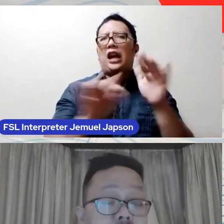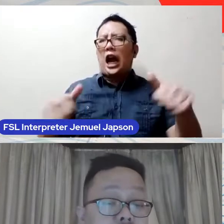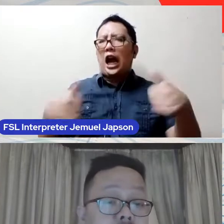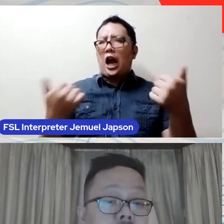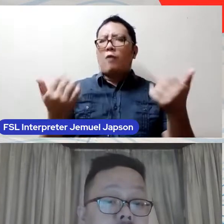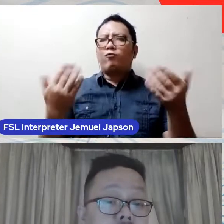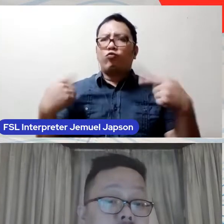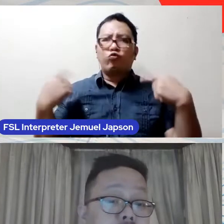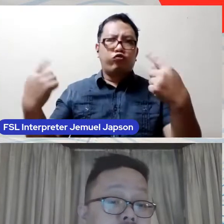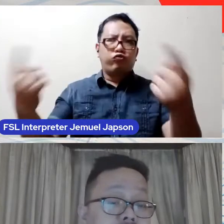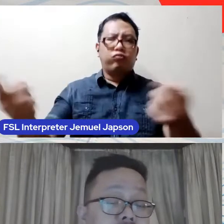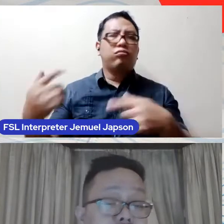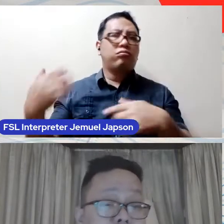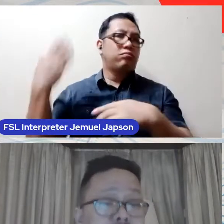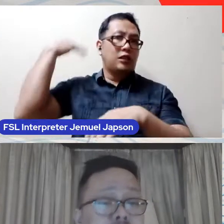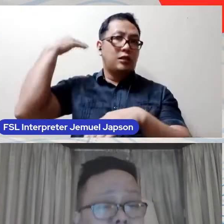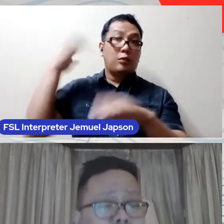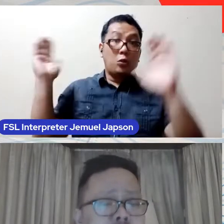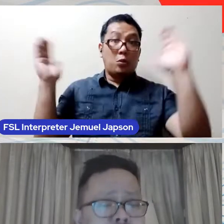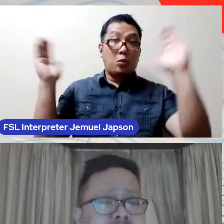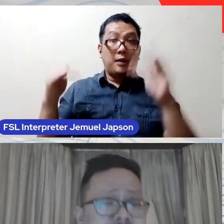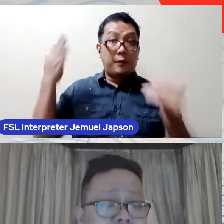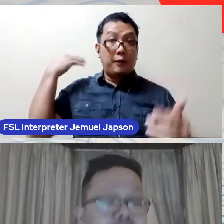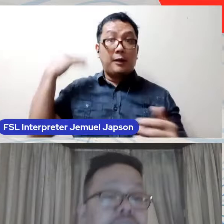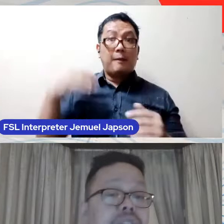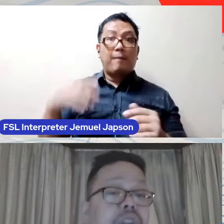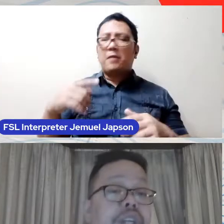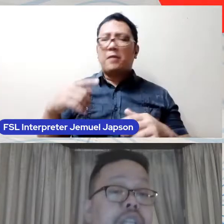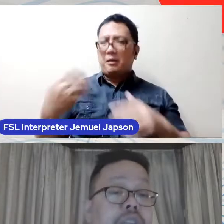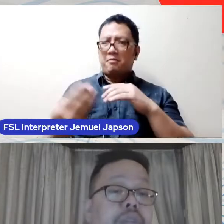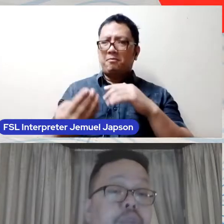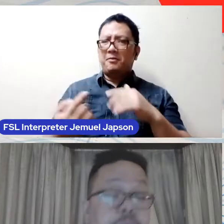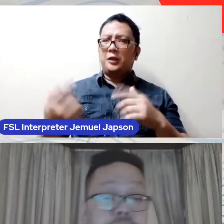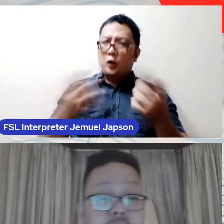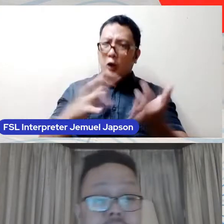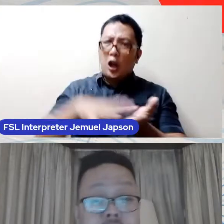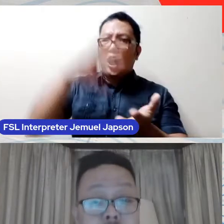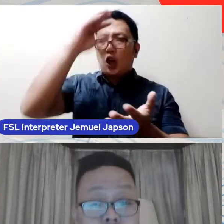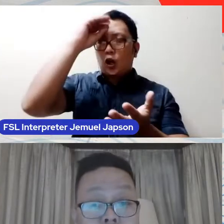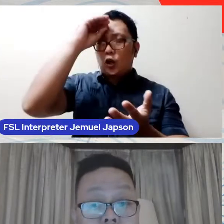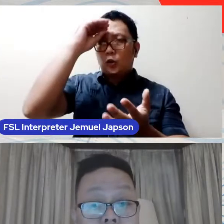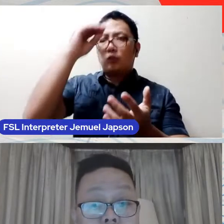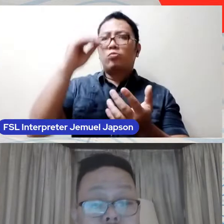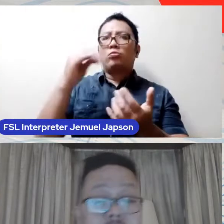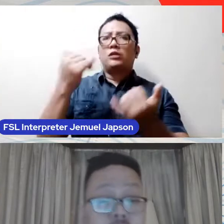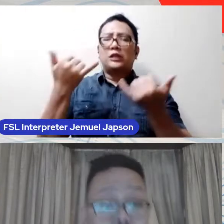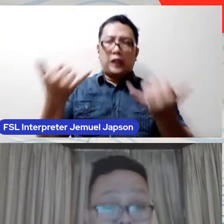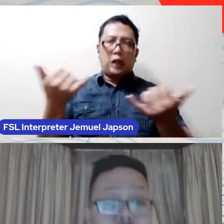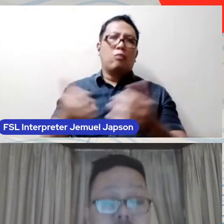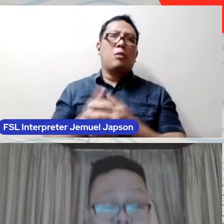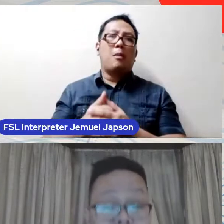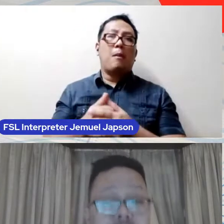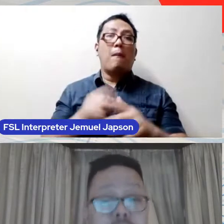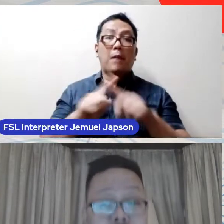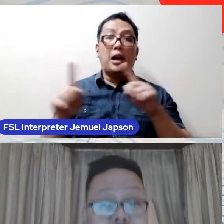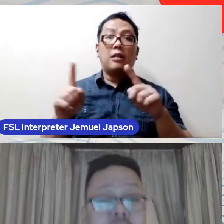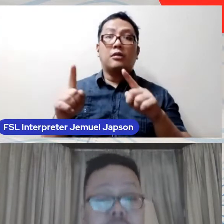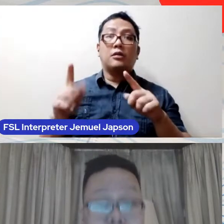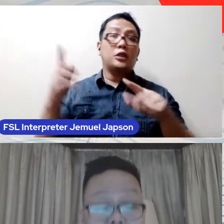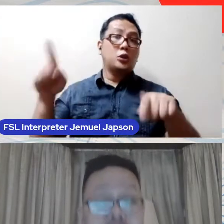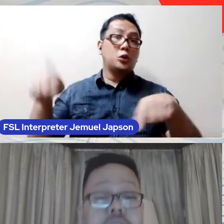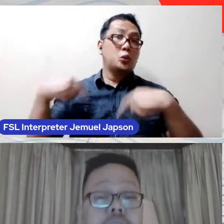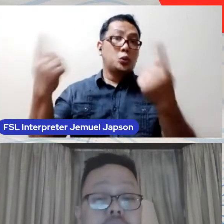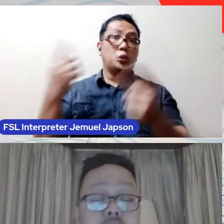out before, especially since we were basically just learning the ropes, as it were. But over the years, as we've